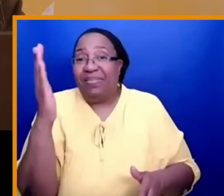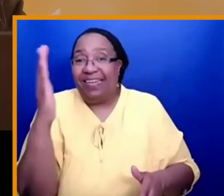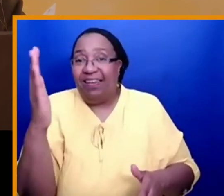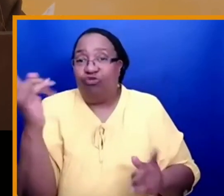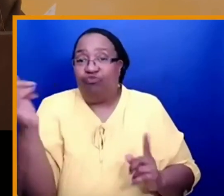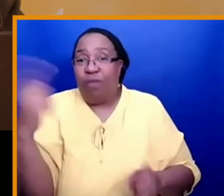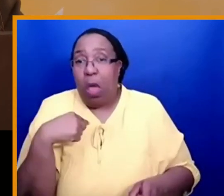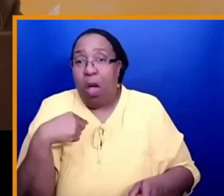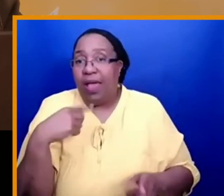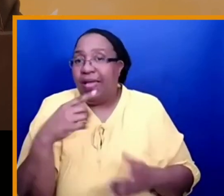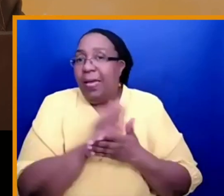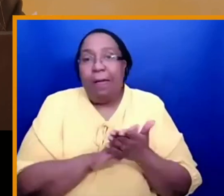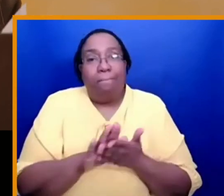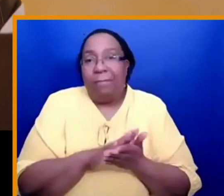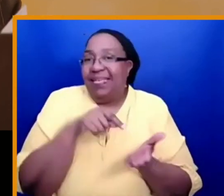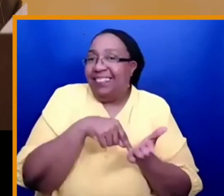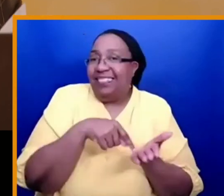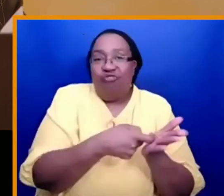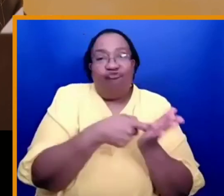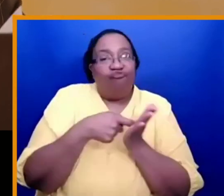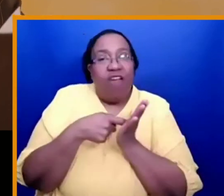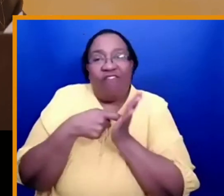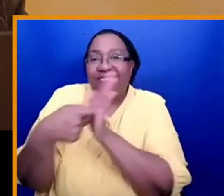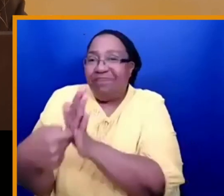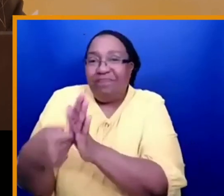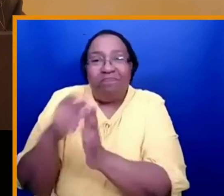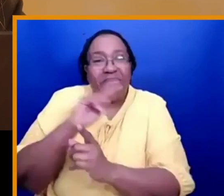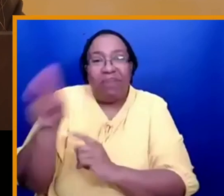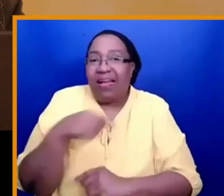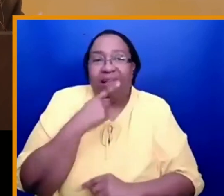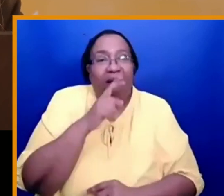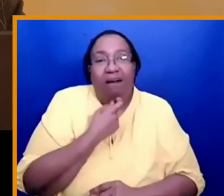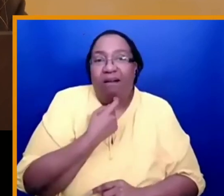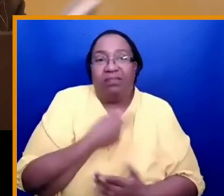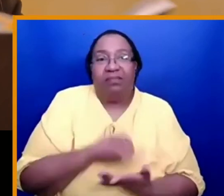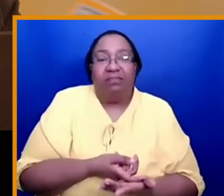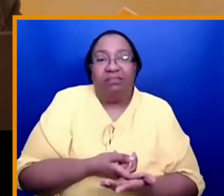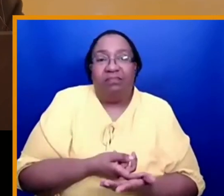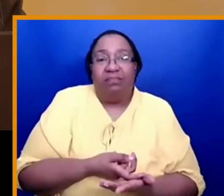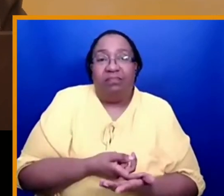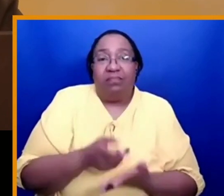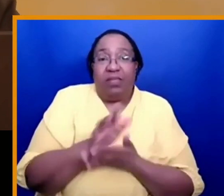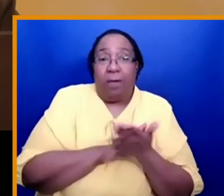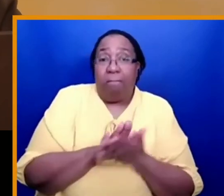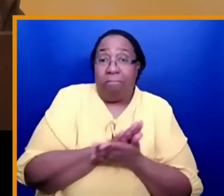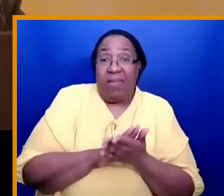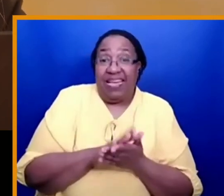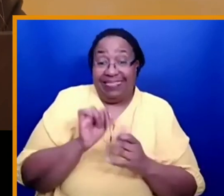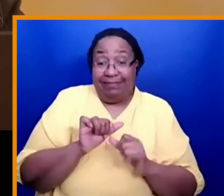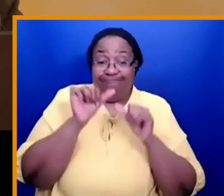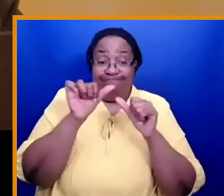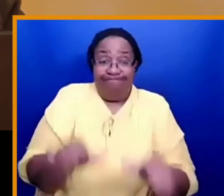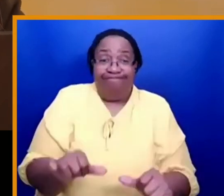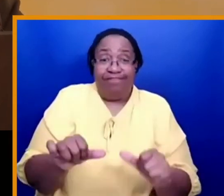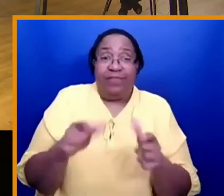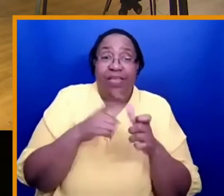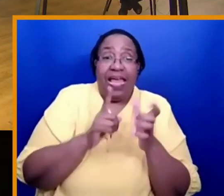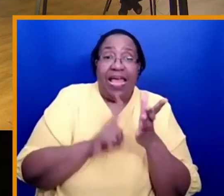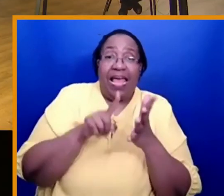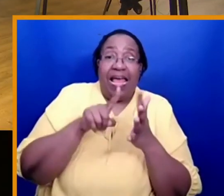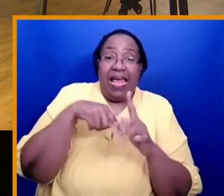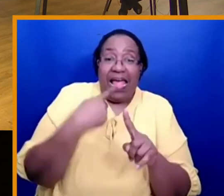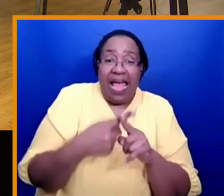on those grounds, I'm not going to take the reference back, and I will now move to Alex Kimmins, who will be summating the